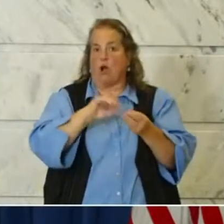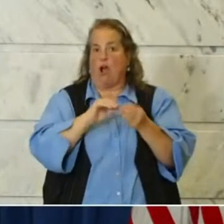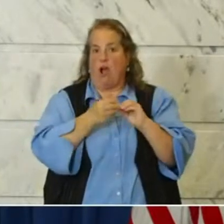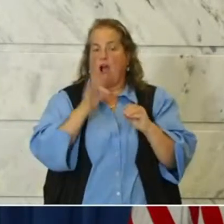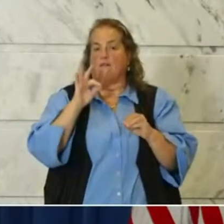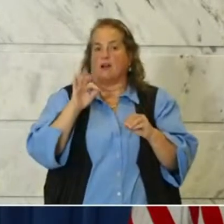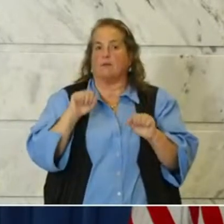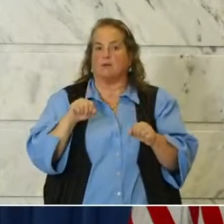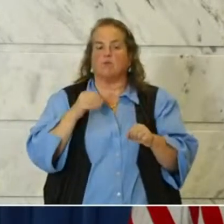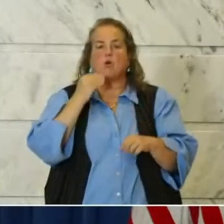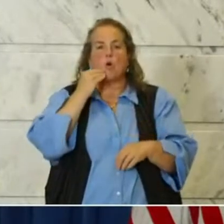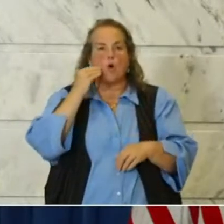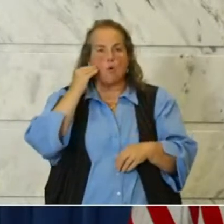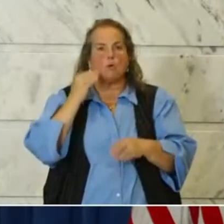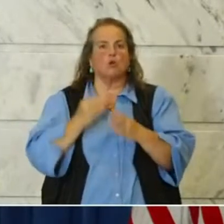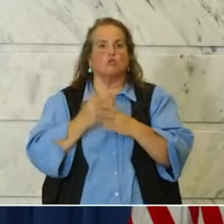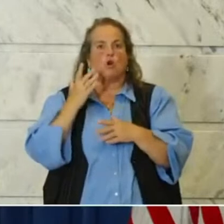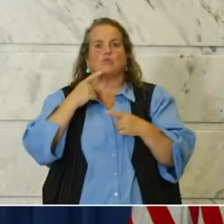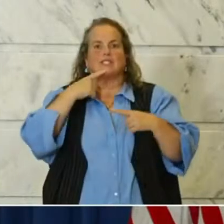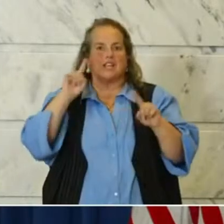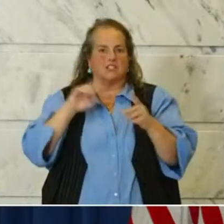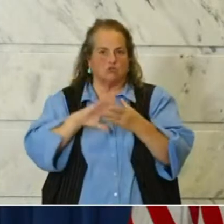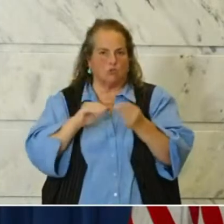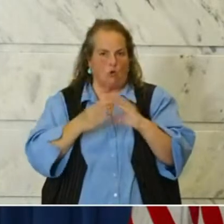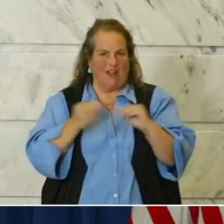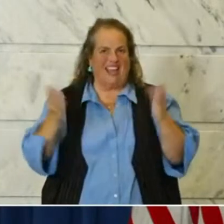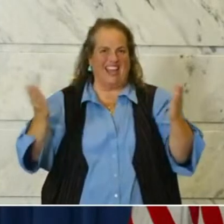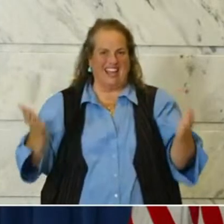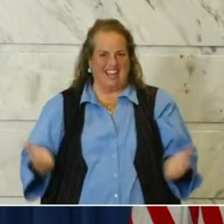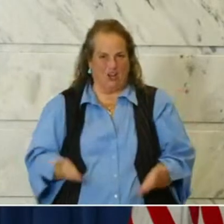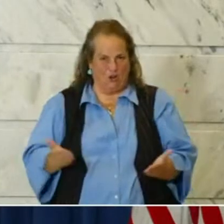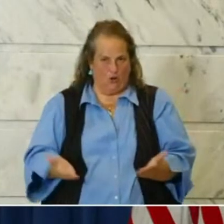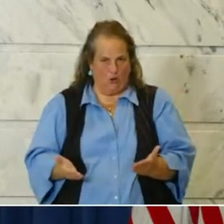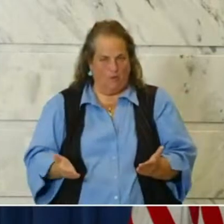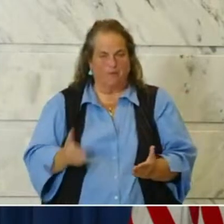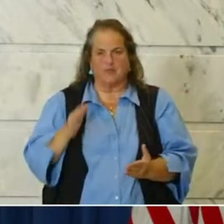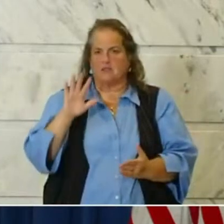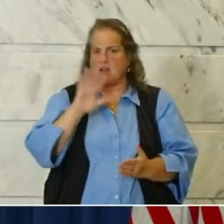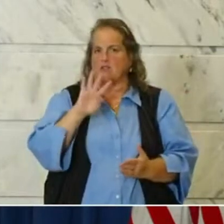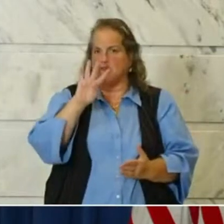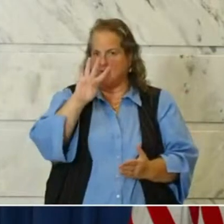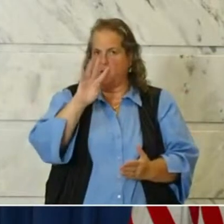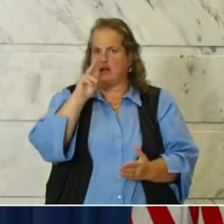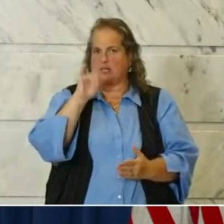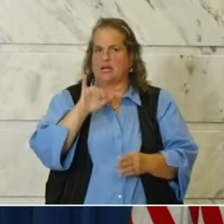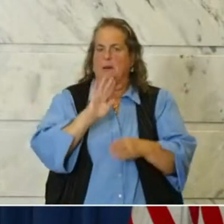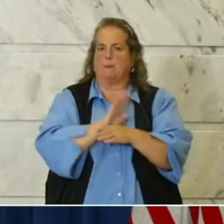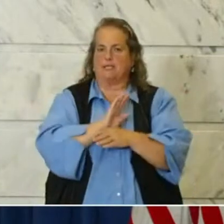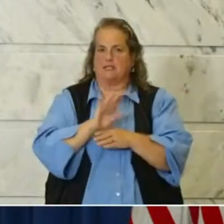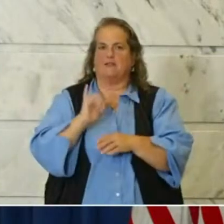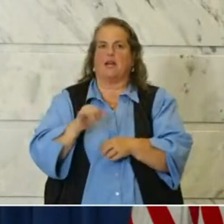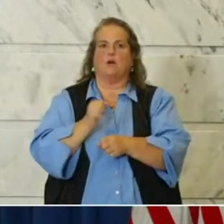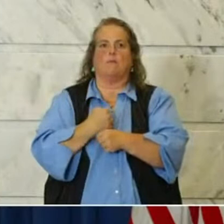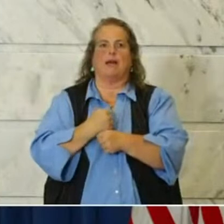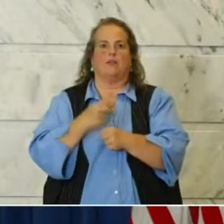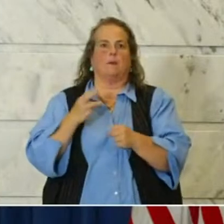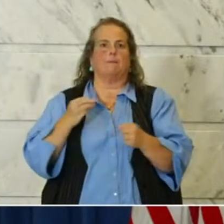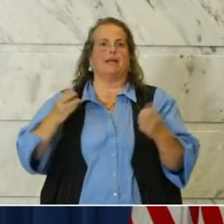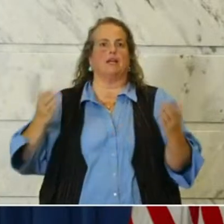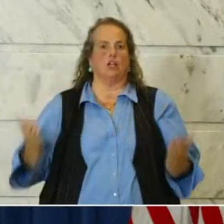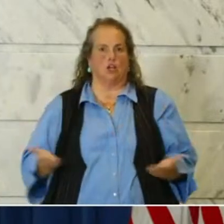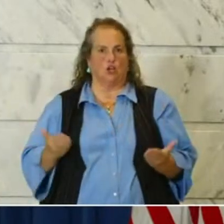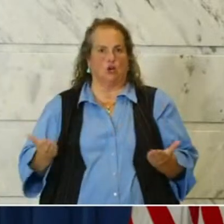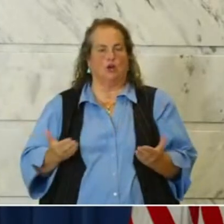is a homegrown success story here. It is about 4 Kentucky businesses that have been able to